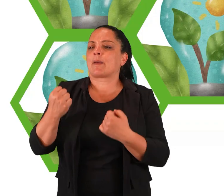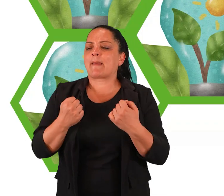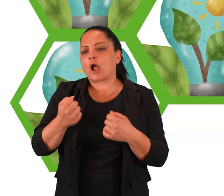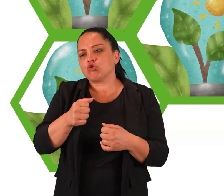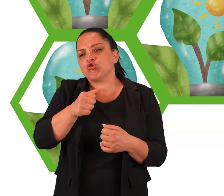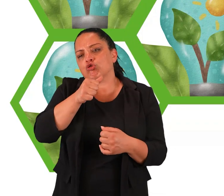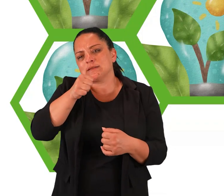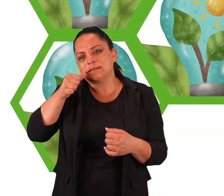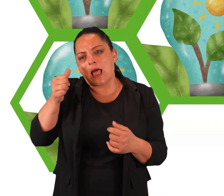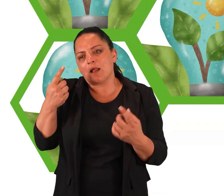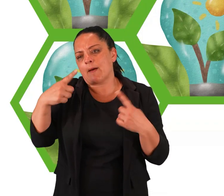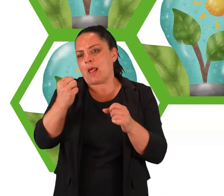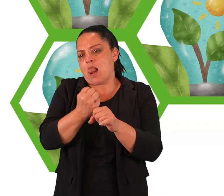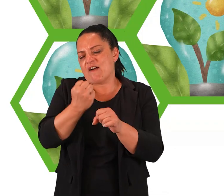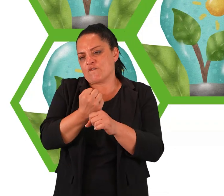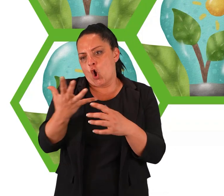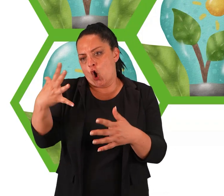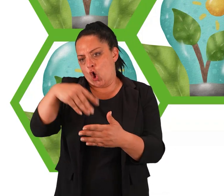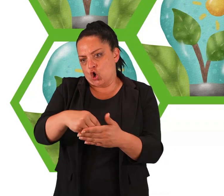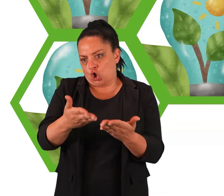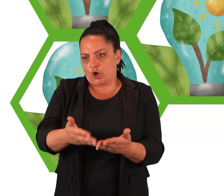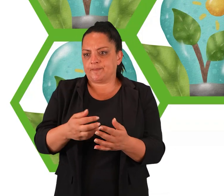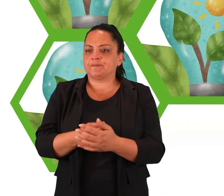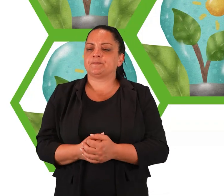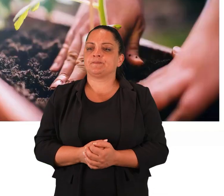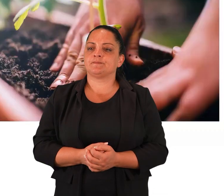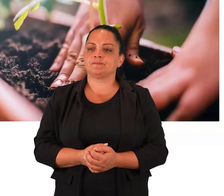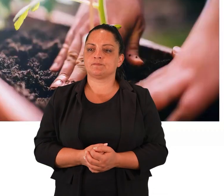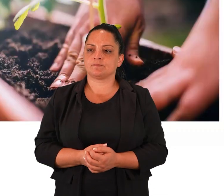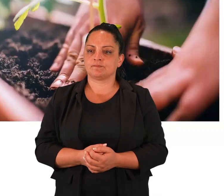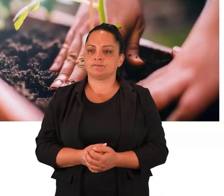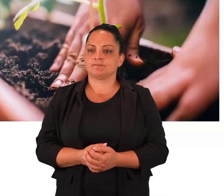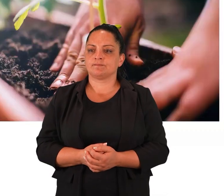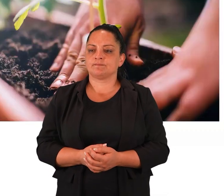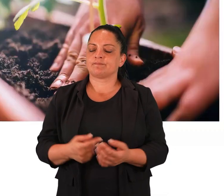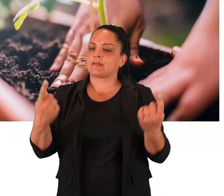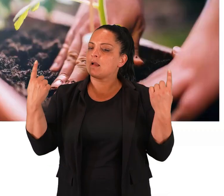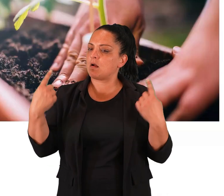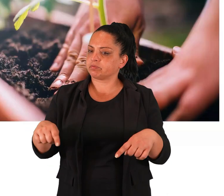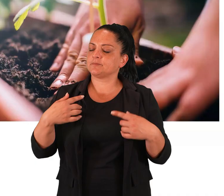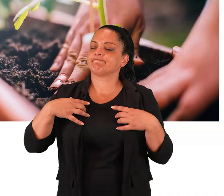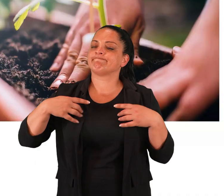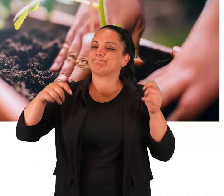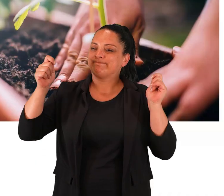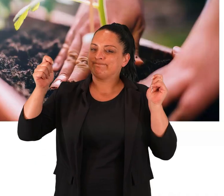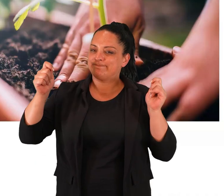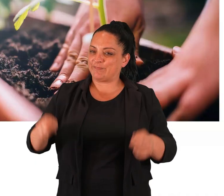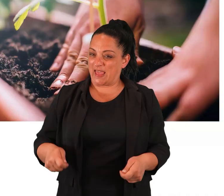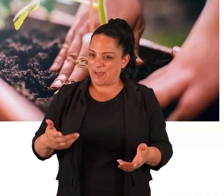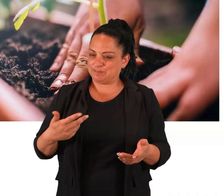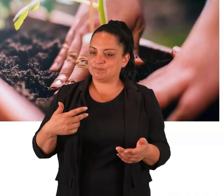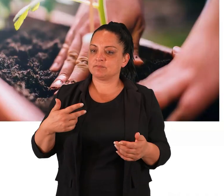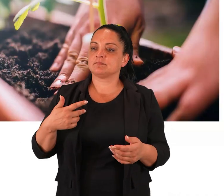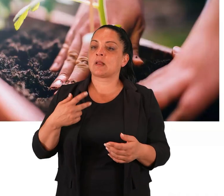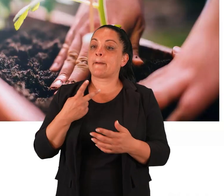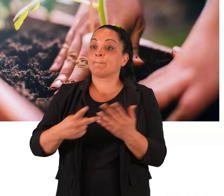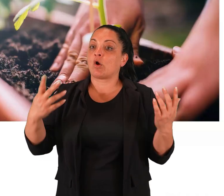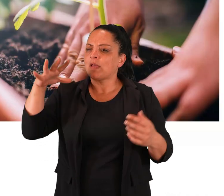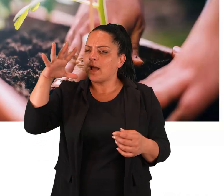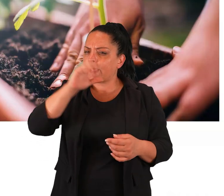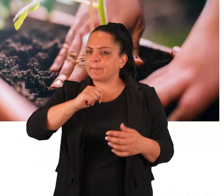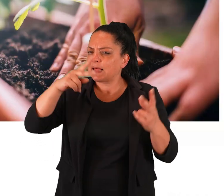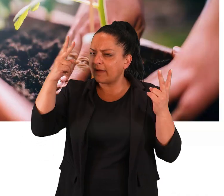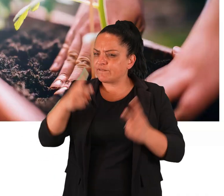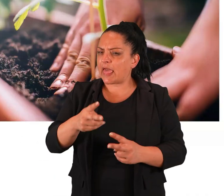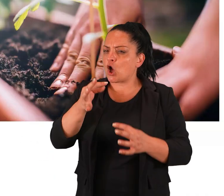are essential for working in the green economy. So, let's start by understanding what